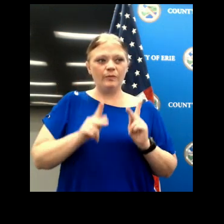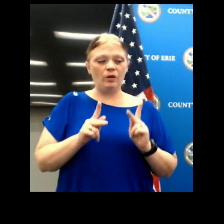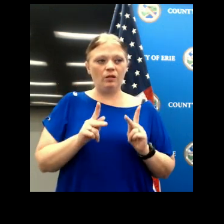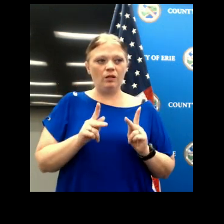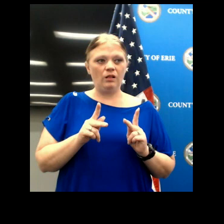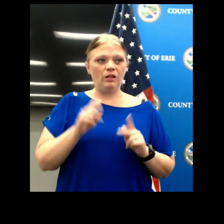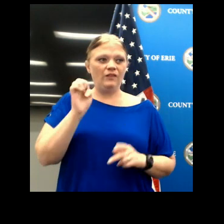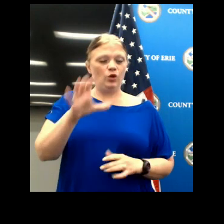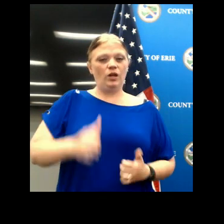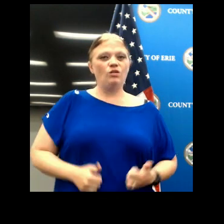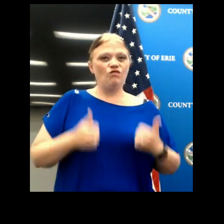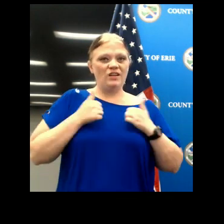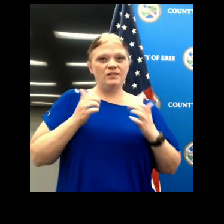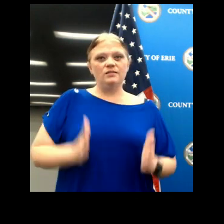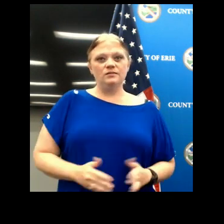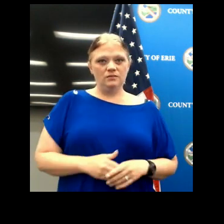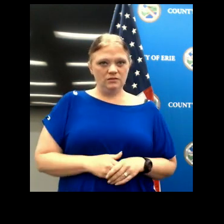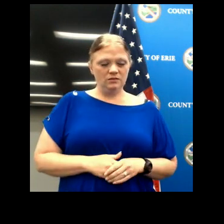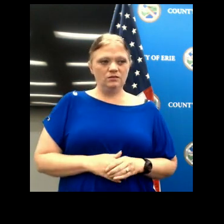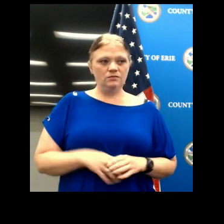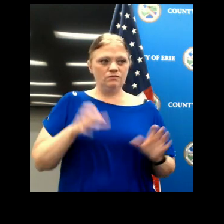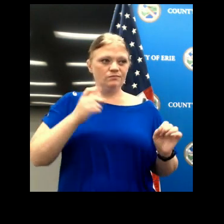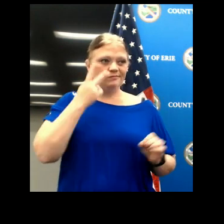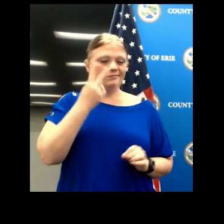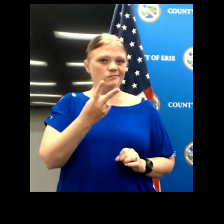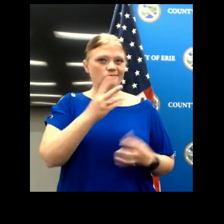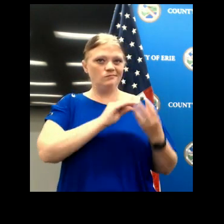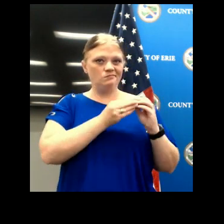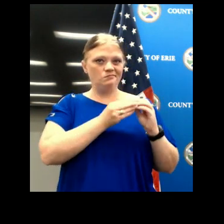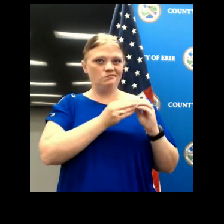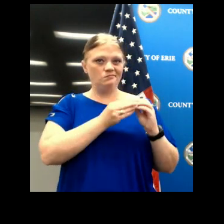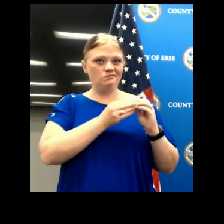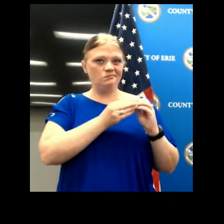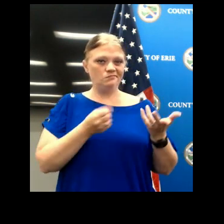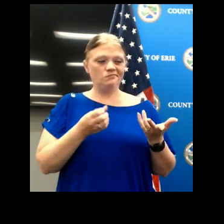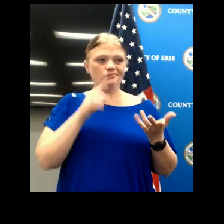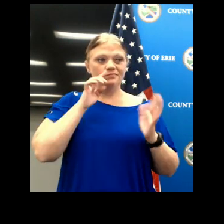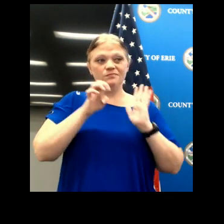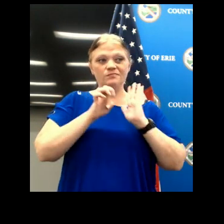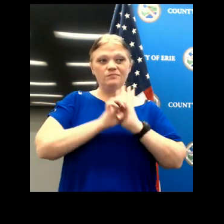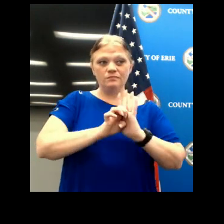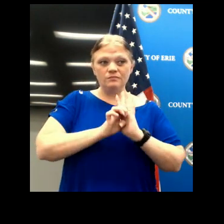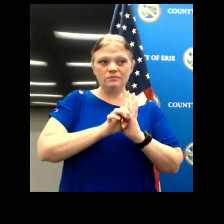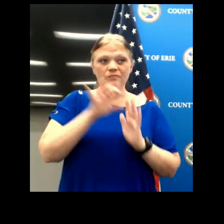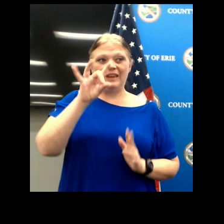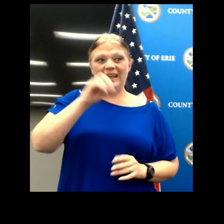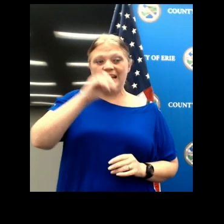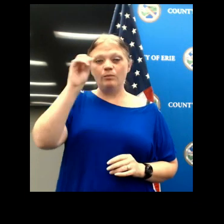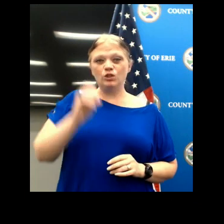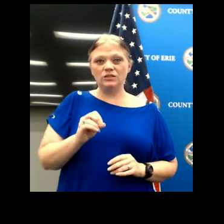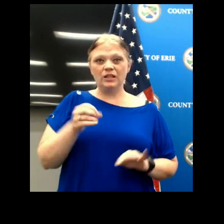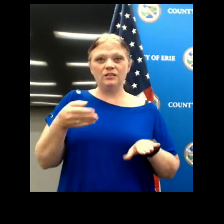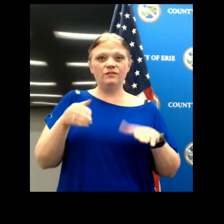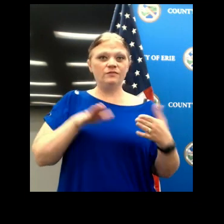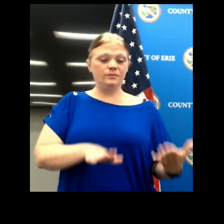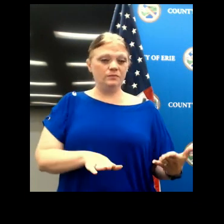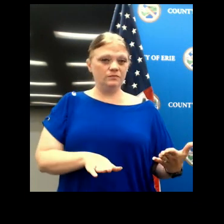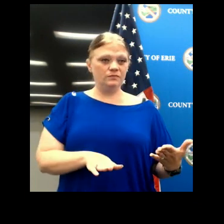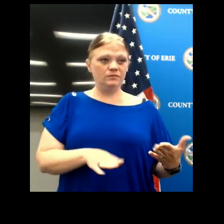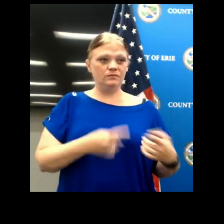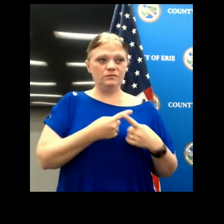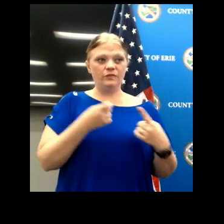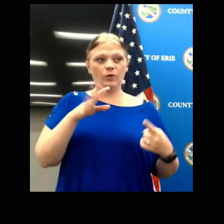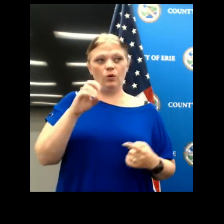Erie County residents. And so you can see that as, for example, about 80% of our fatalities are